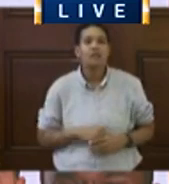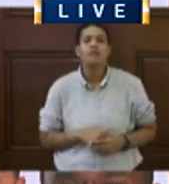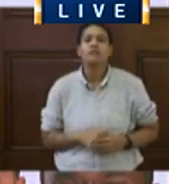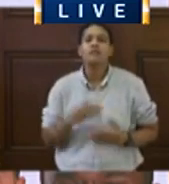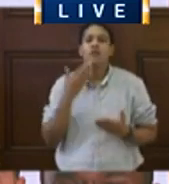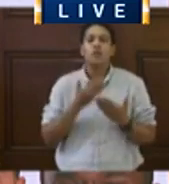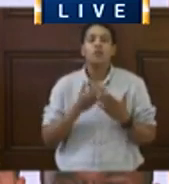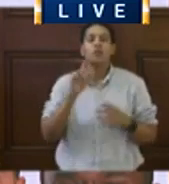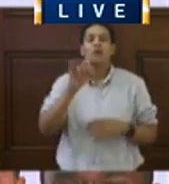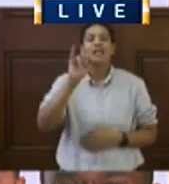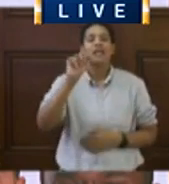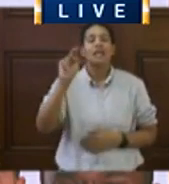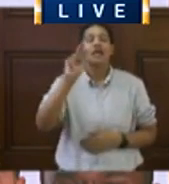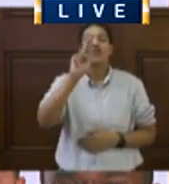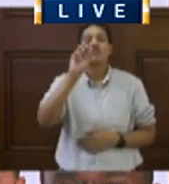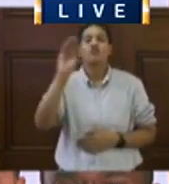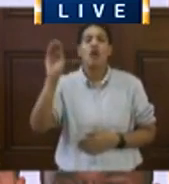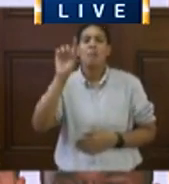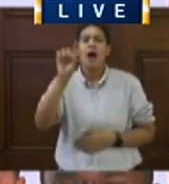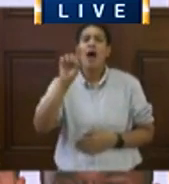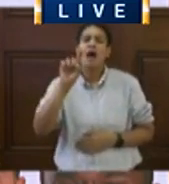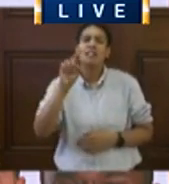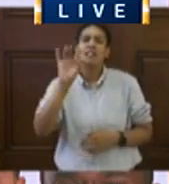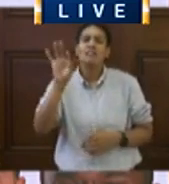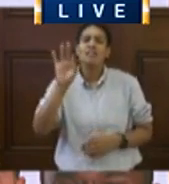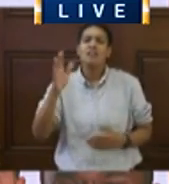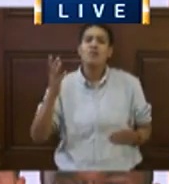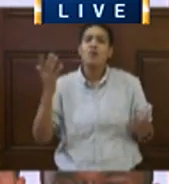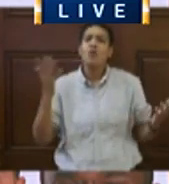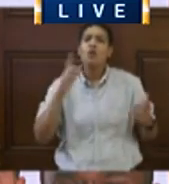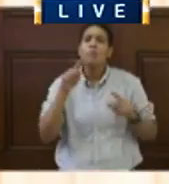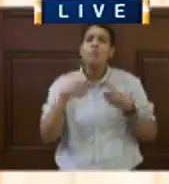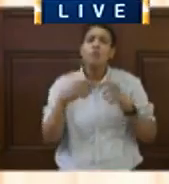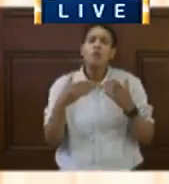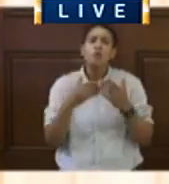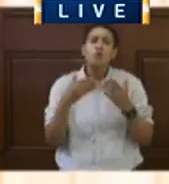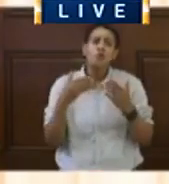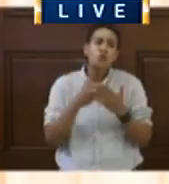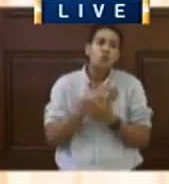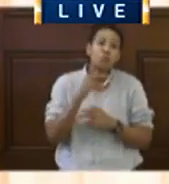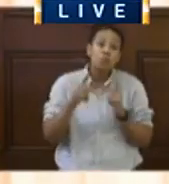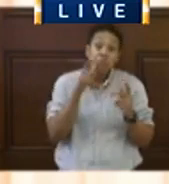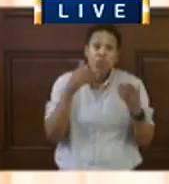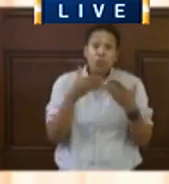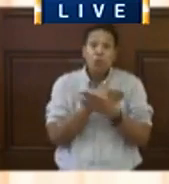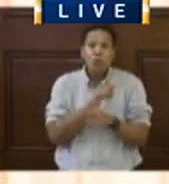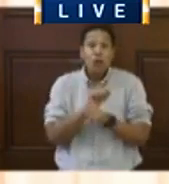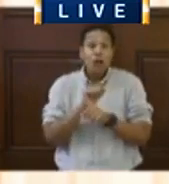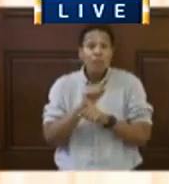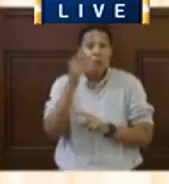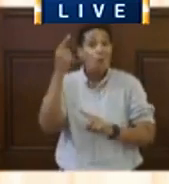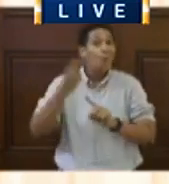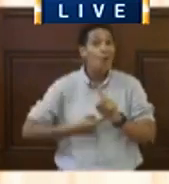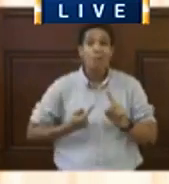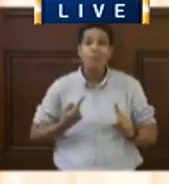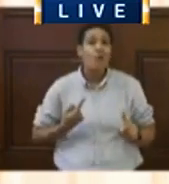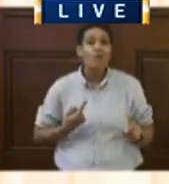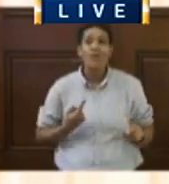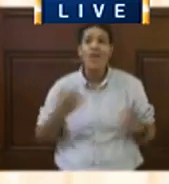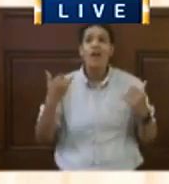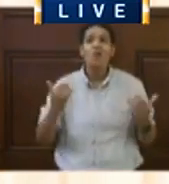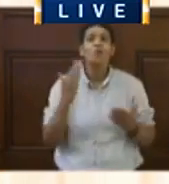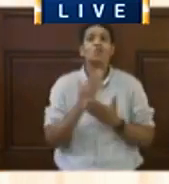is asking on Facebook, what about persons who were newly employed about a month prior to the pandemic, and they've now stopped